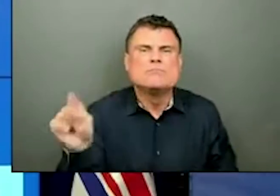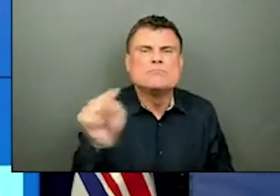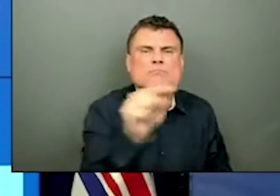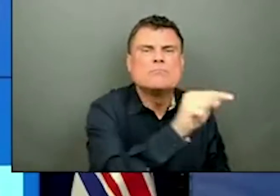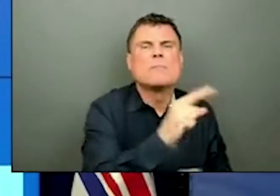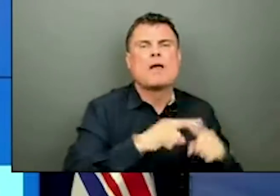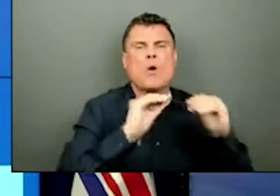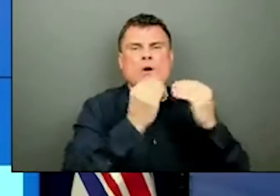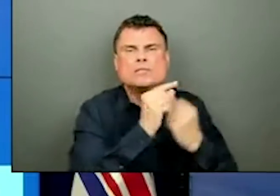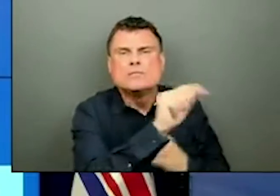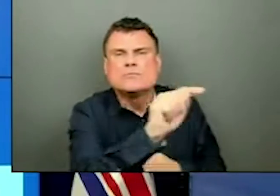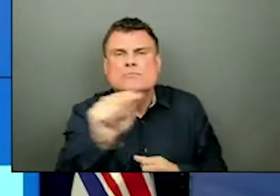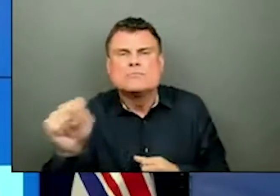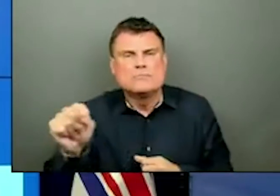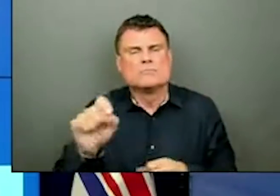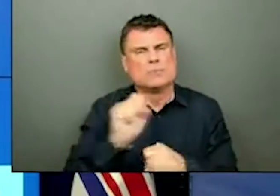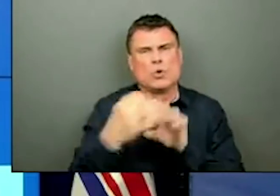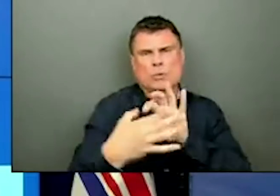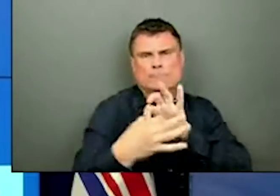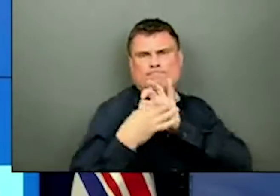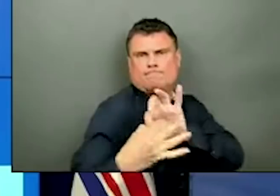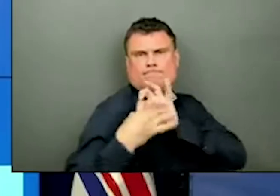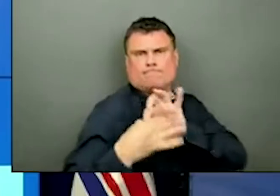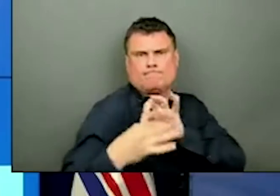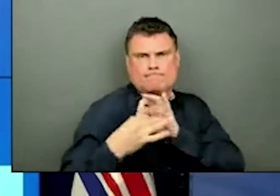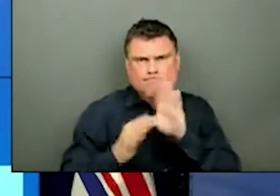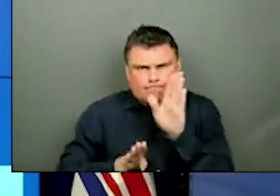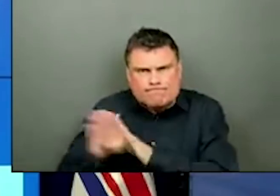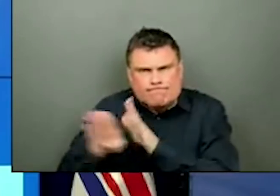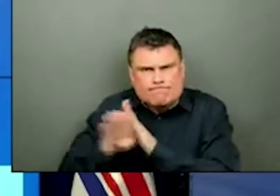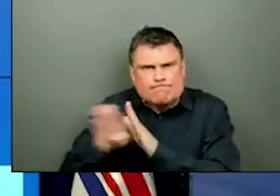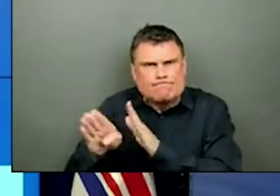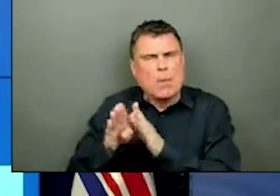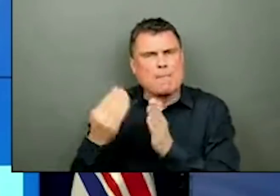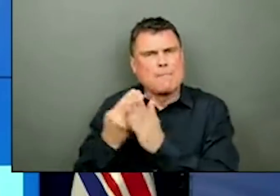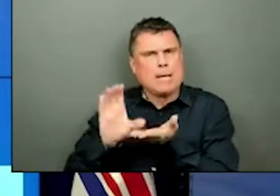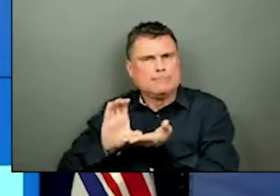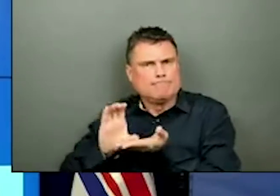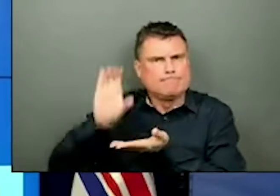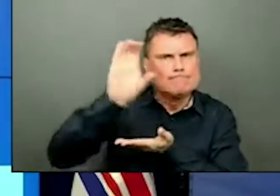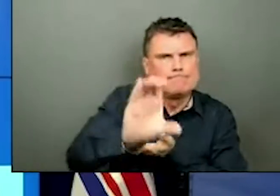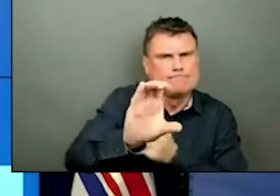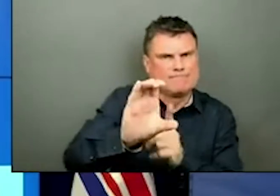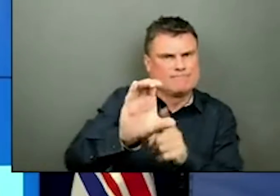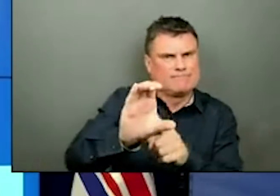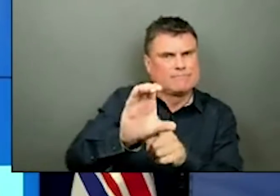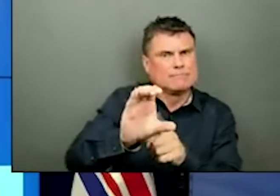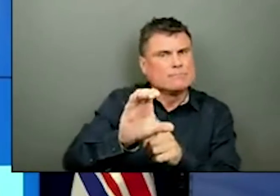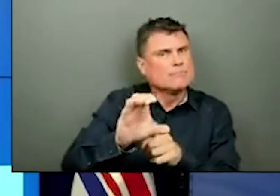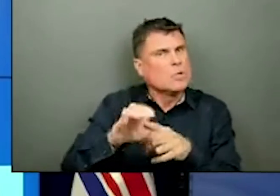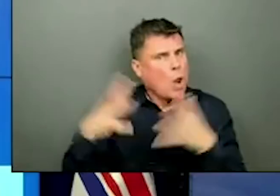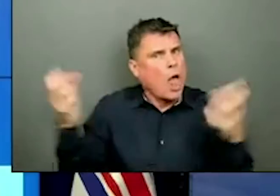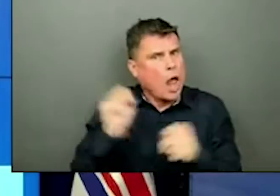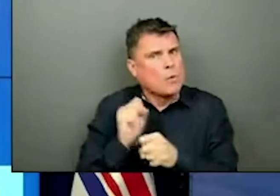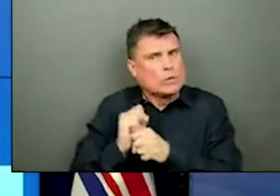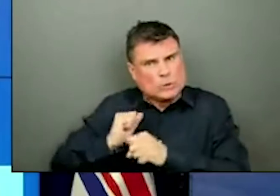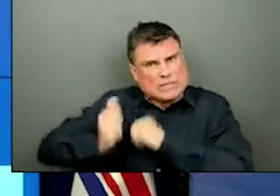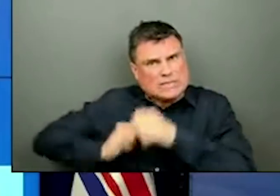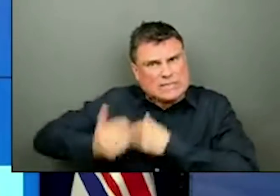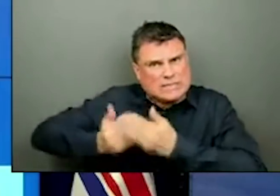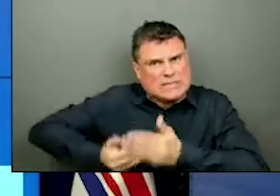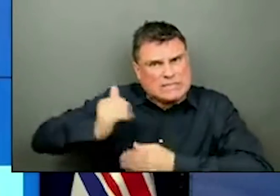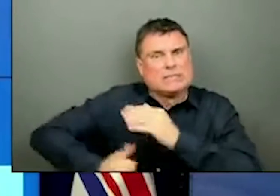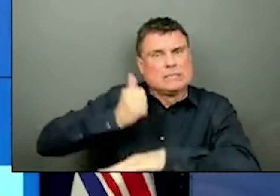week to make this grant possible. The incredible amount of work and the advocacy they're doing on behalf of their members is very